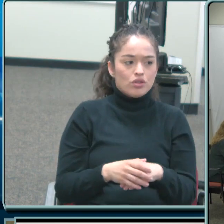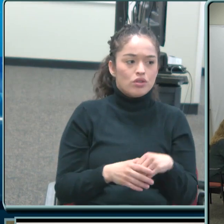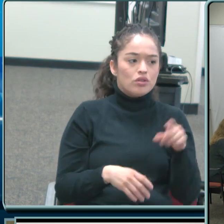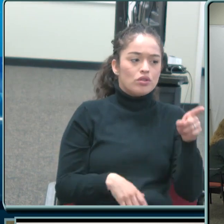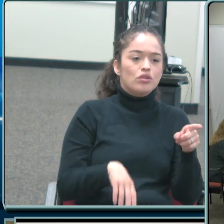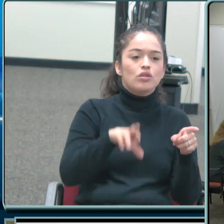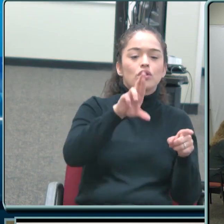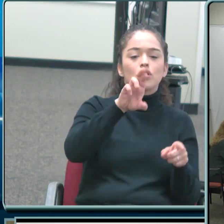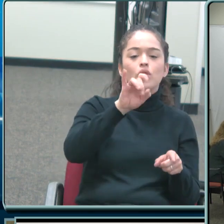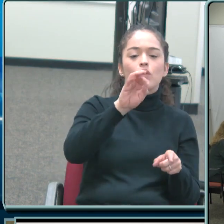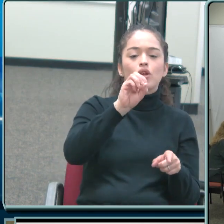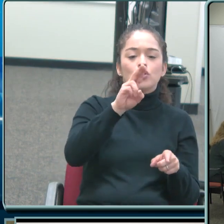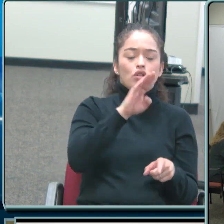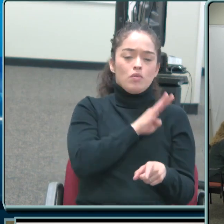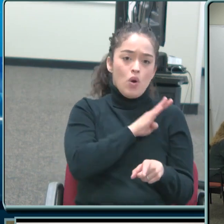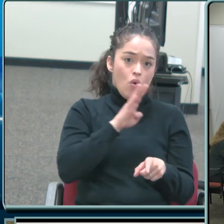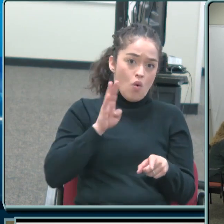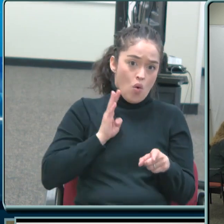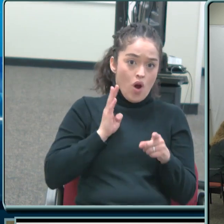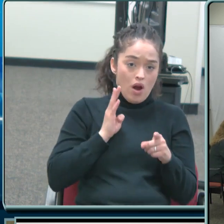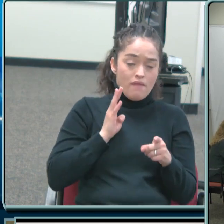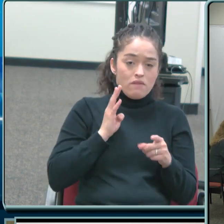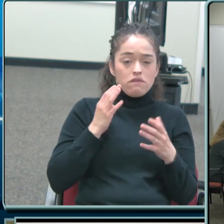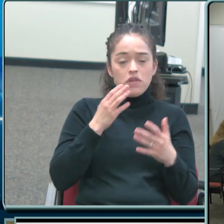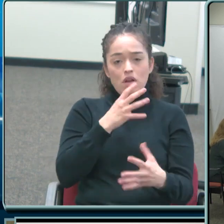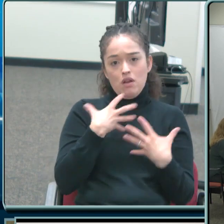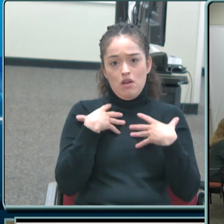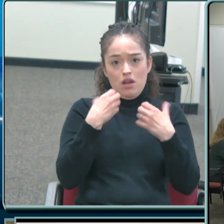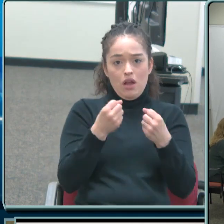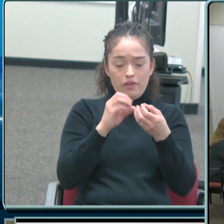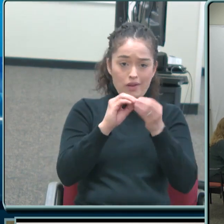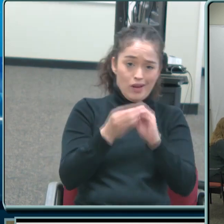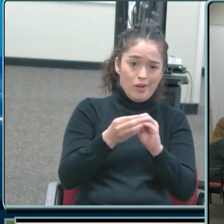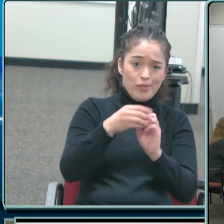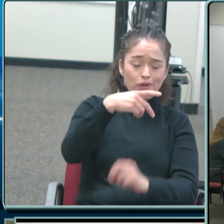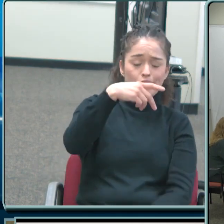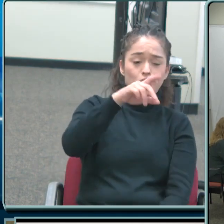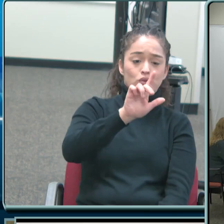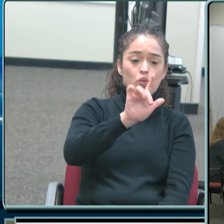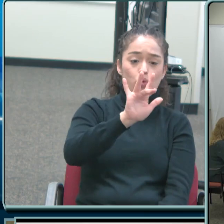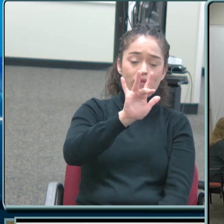Resolution of the El Paso County Board of Health. Whereas pursuant to Section